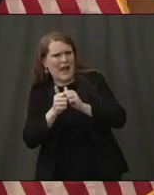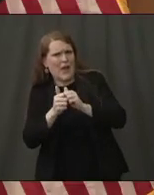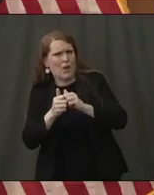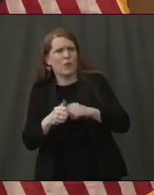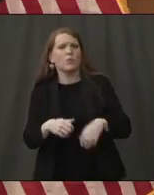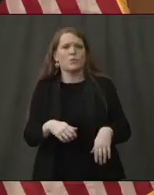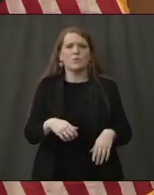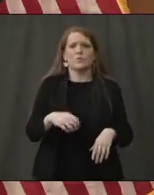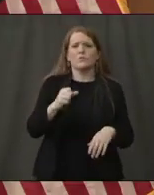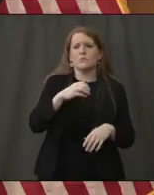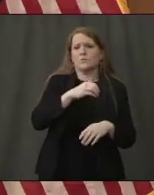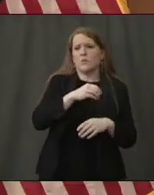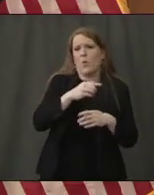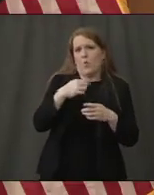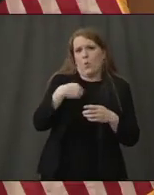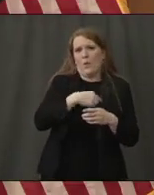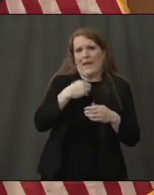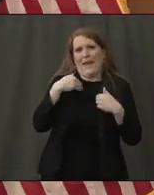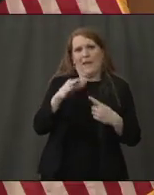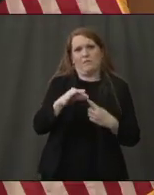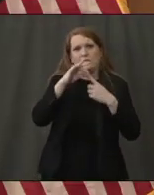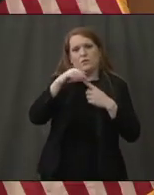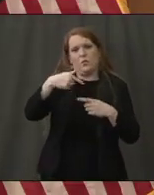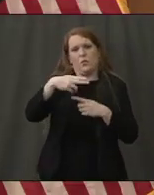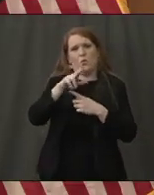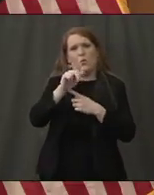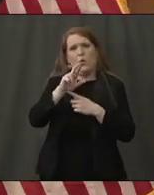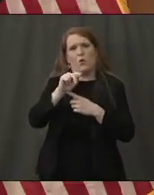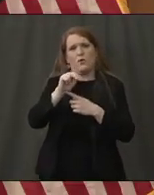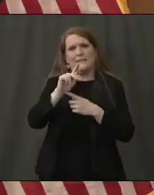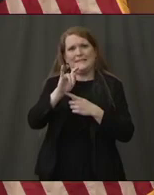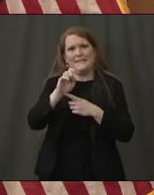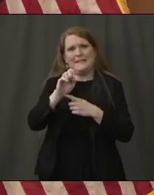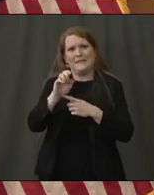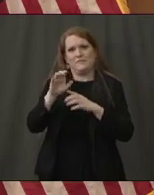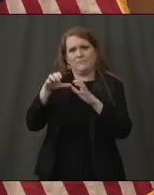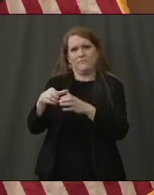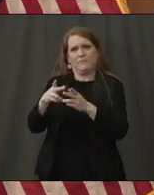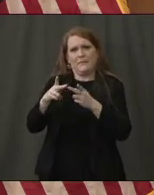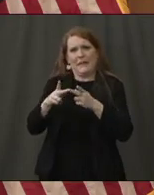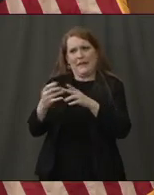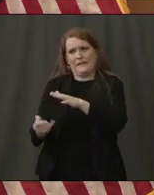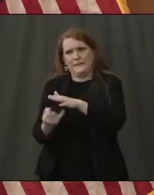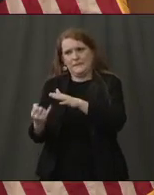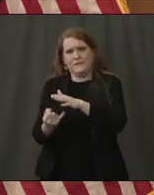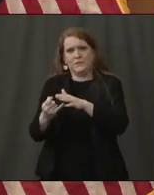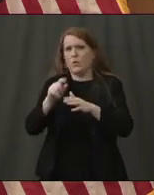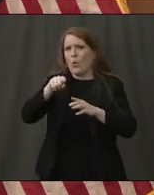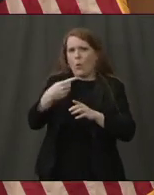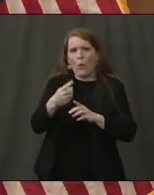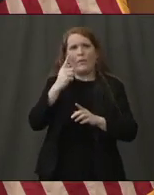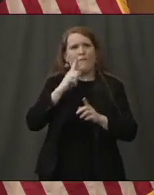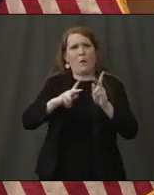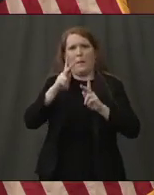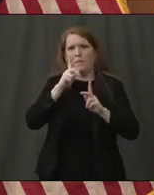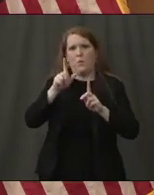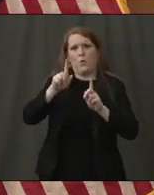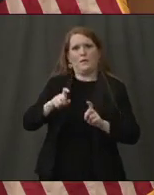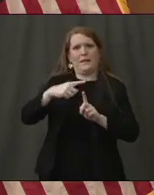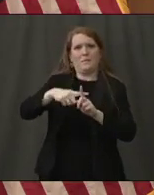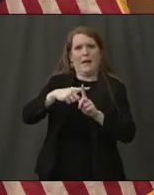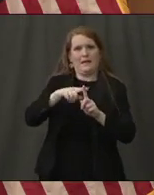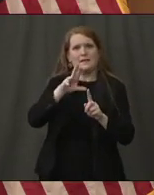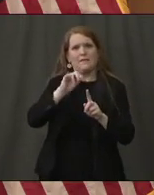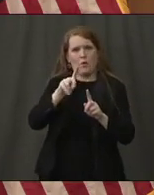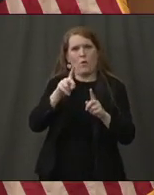just exactly what you said, quarantine units with just folks that are positive for COVID-19.